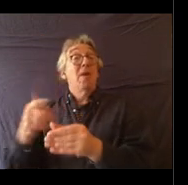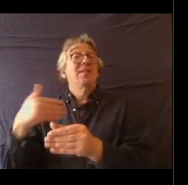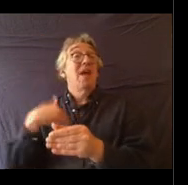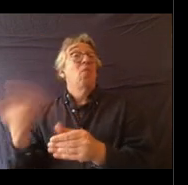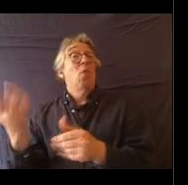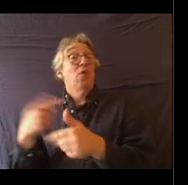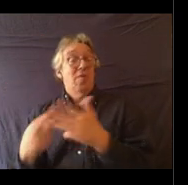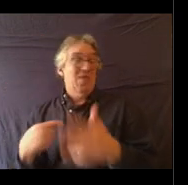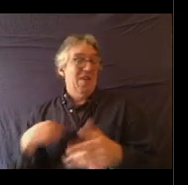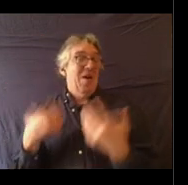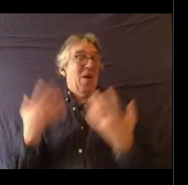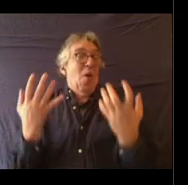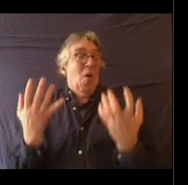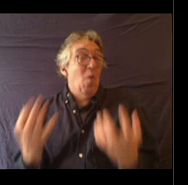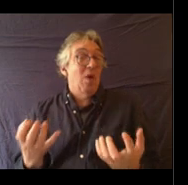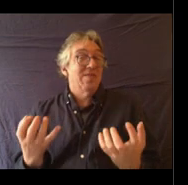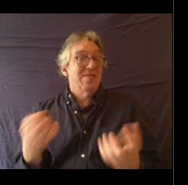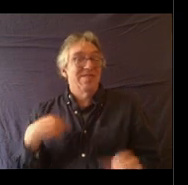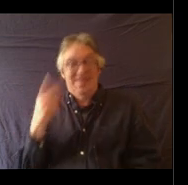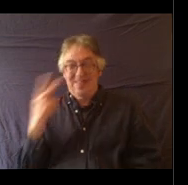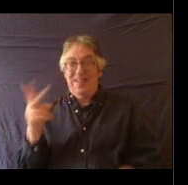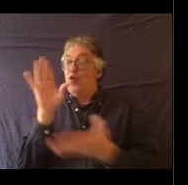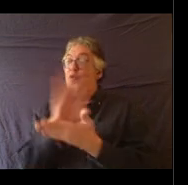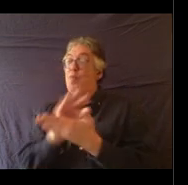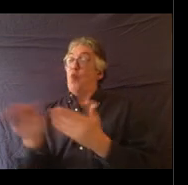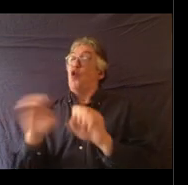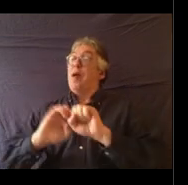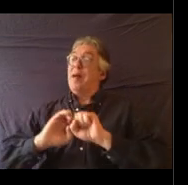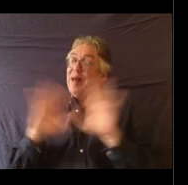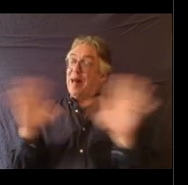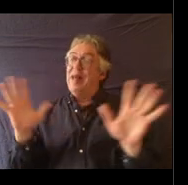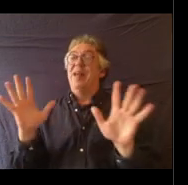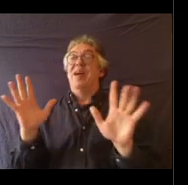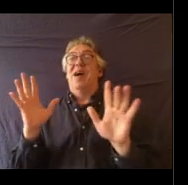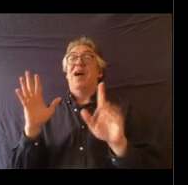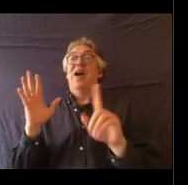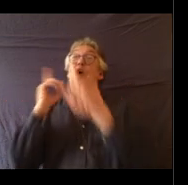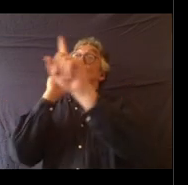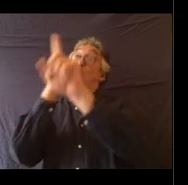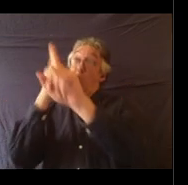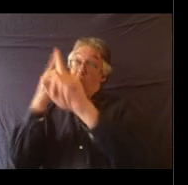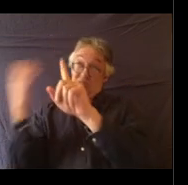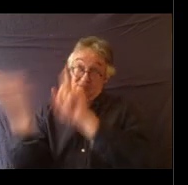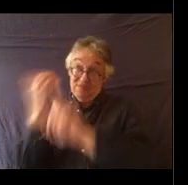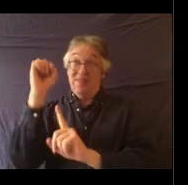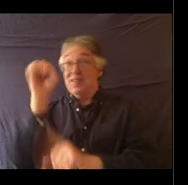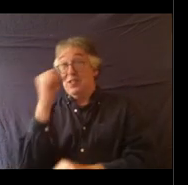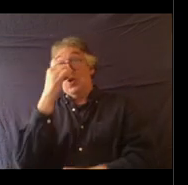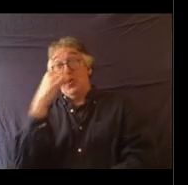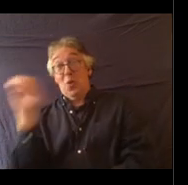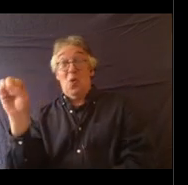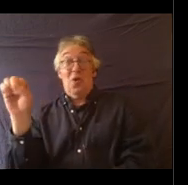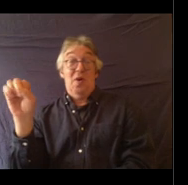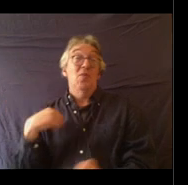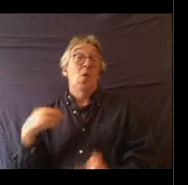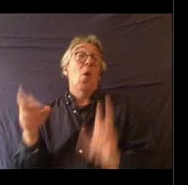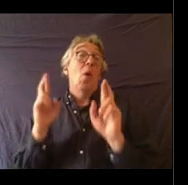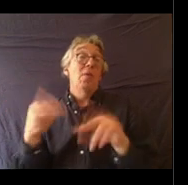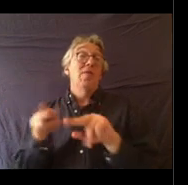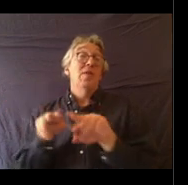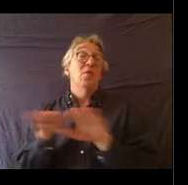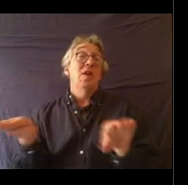to be clear on the progress made when it comes to those targets that hopefully will be set up at national level. So